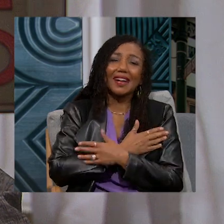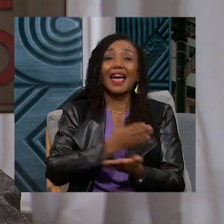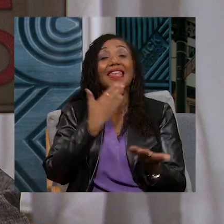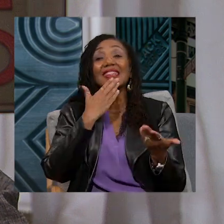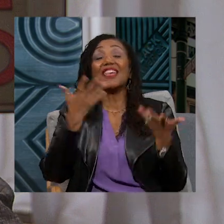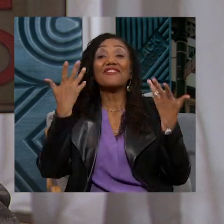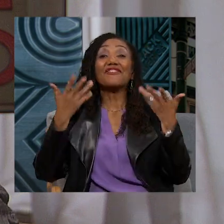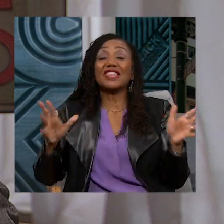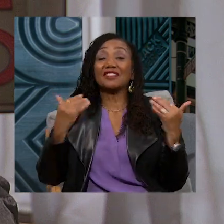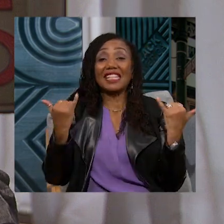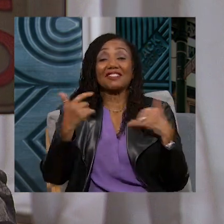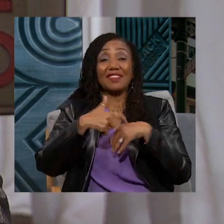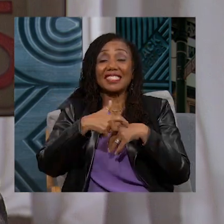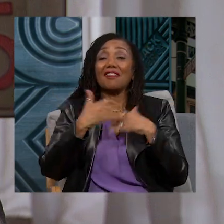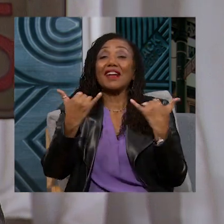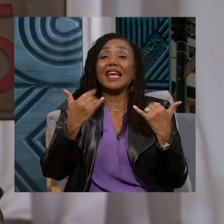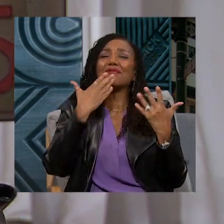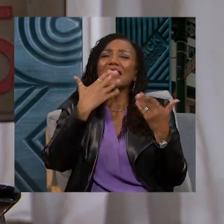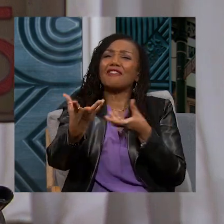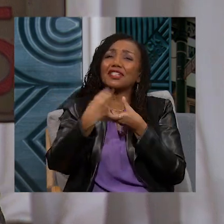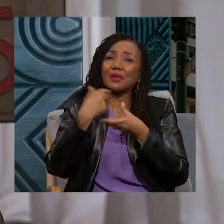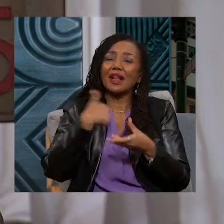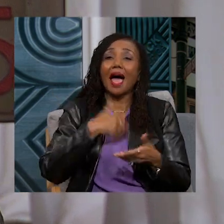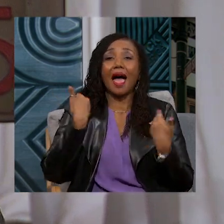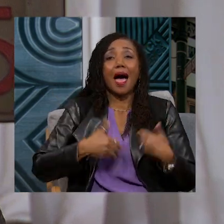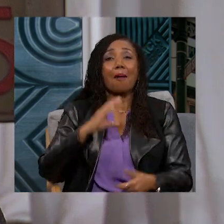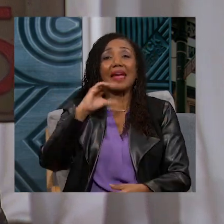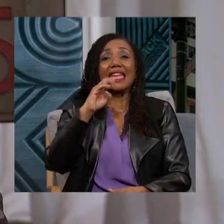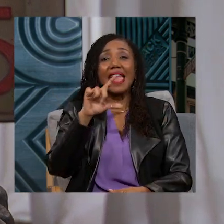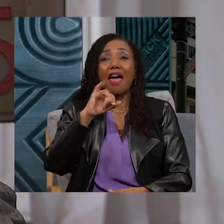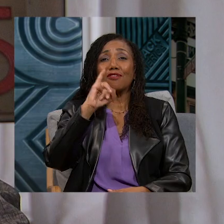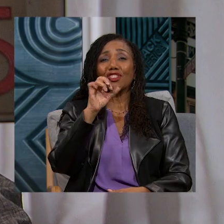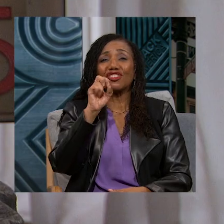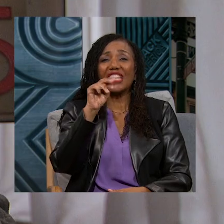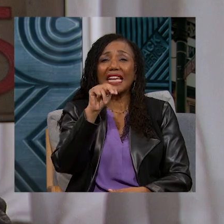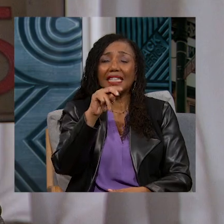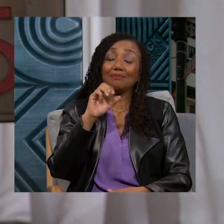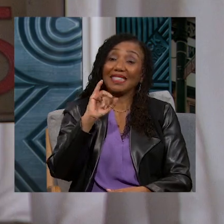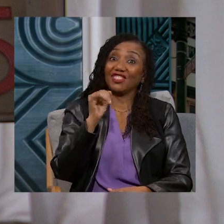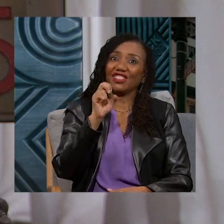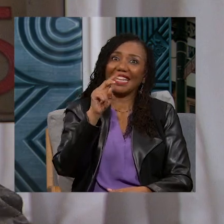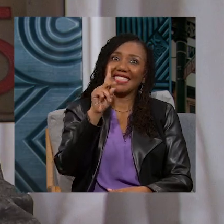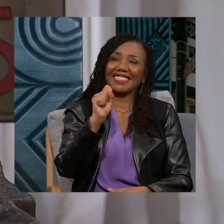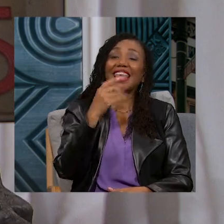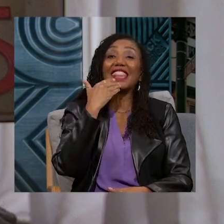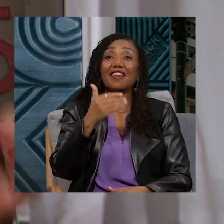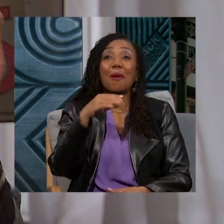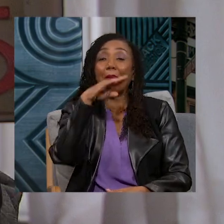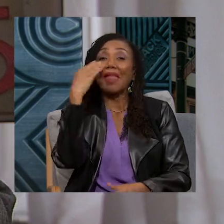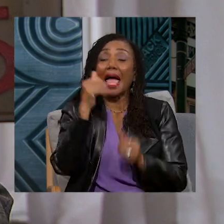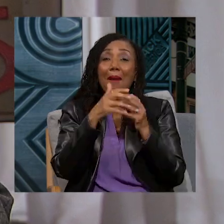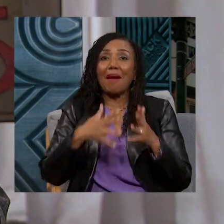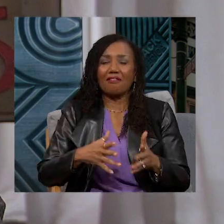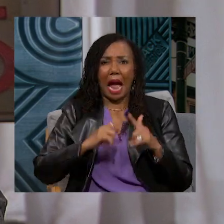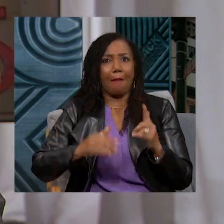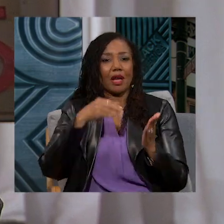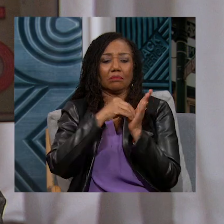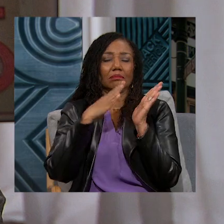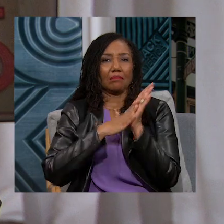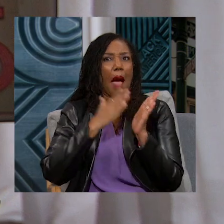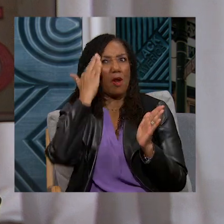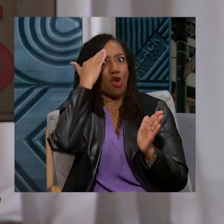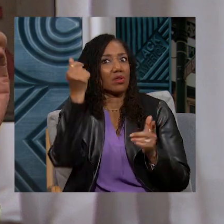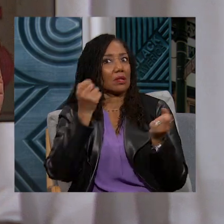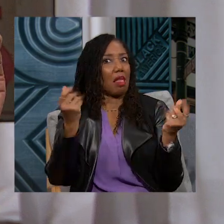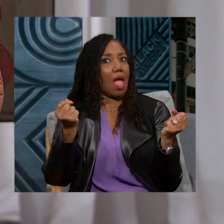Thank you. And that's it for us at this time. We thank you for joining us. I'm Carol Jenkins. The program is Black America. The next time I'm going